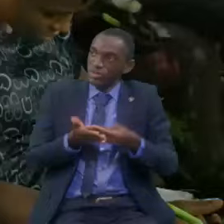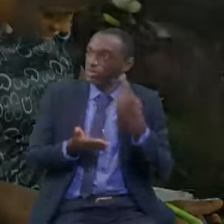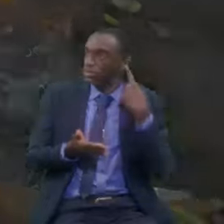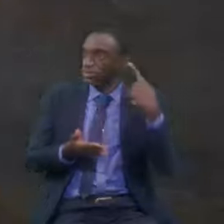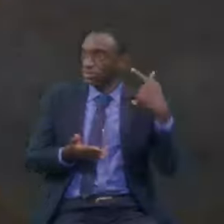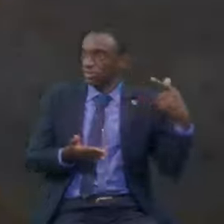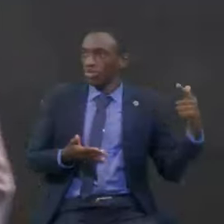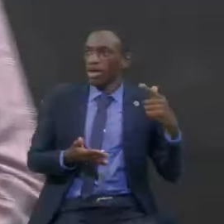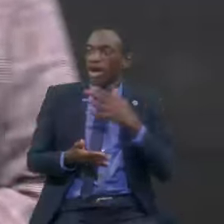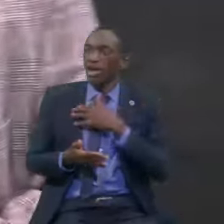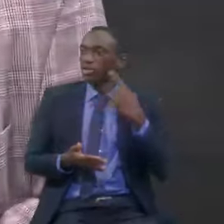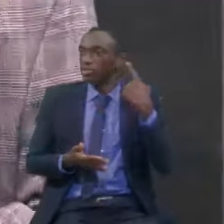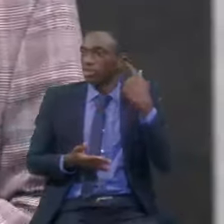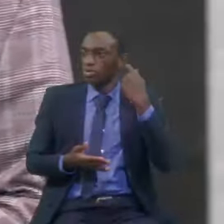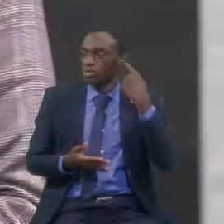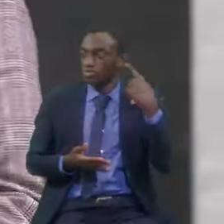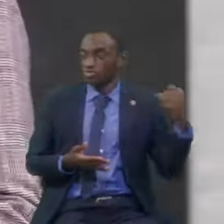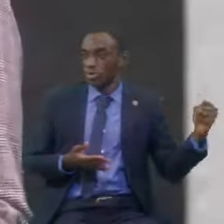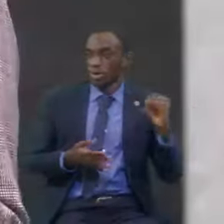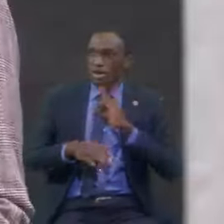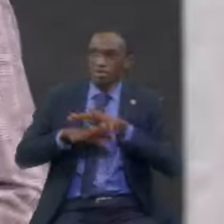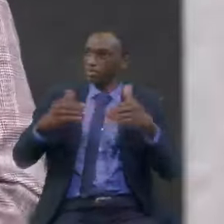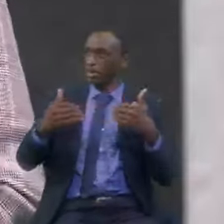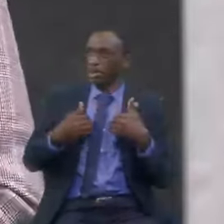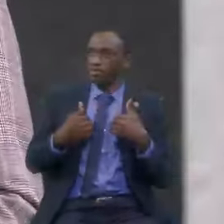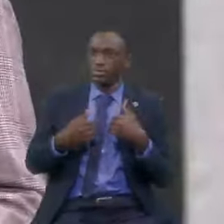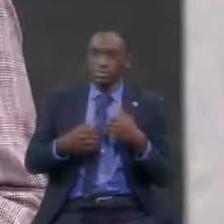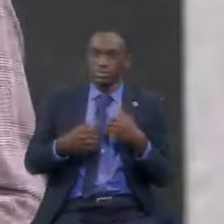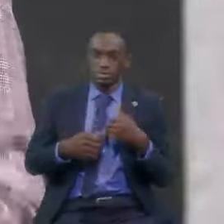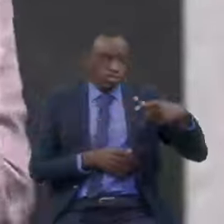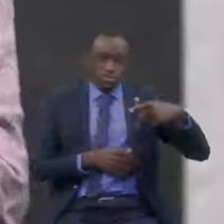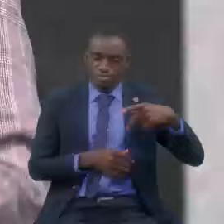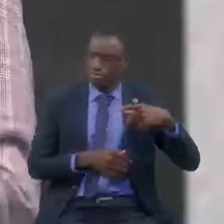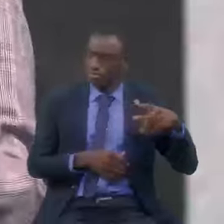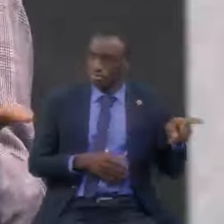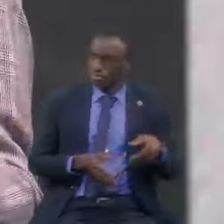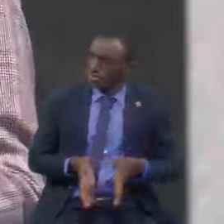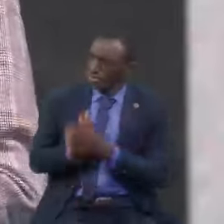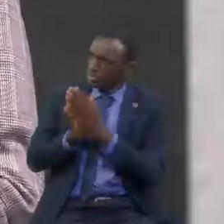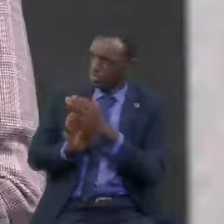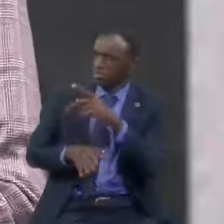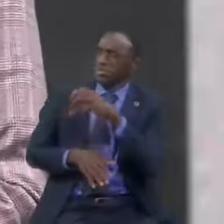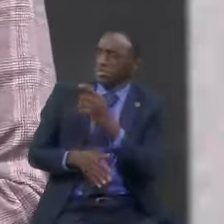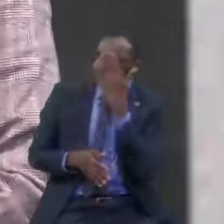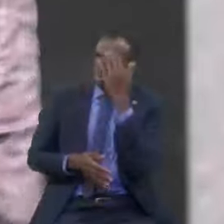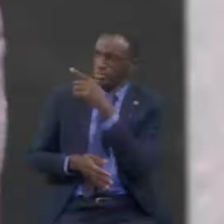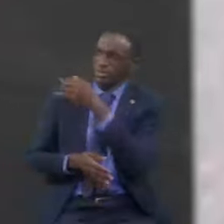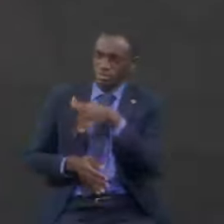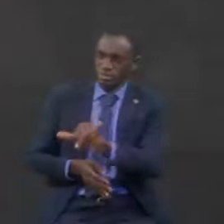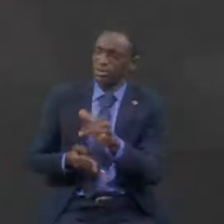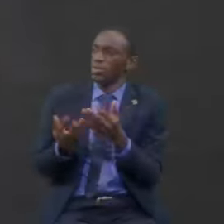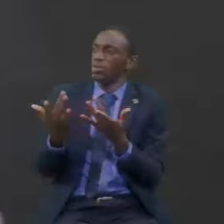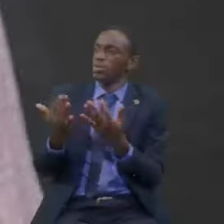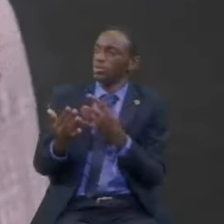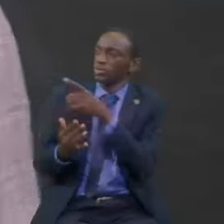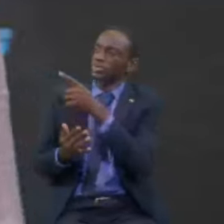none. Peter, why then are you waiting? And you said, look on us.